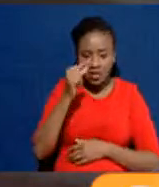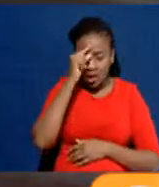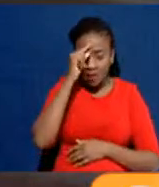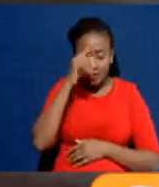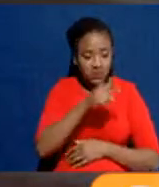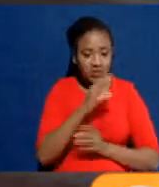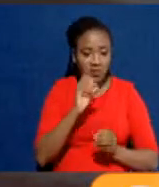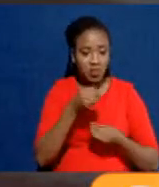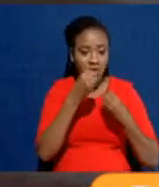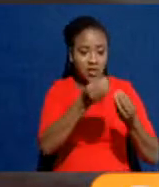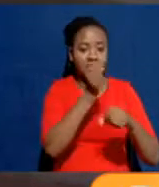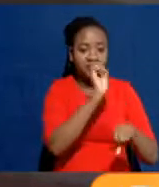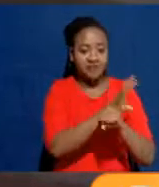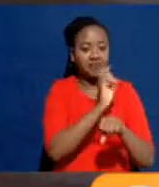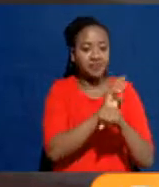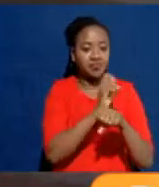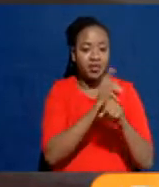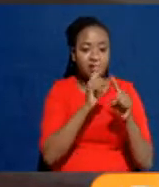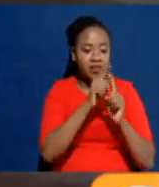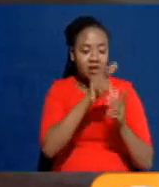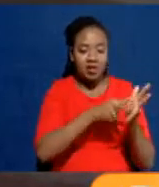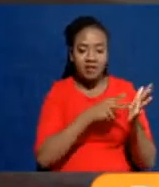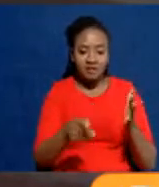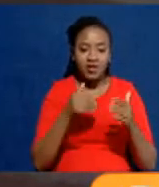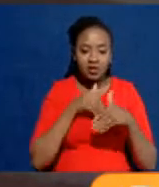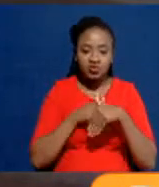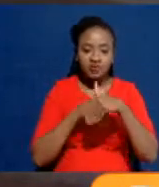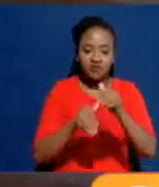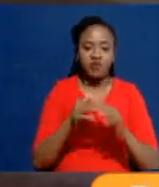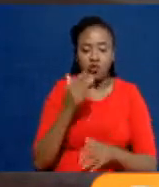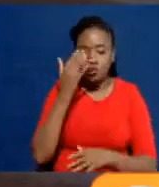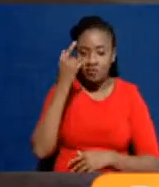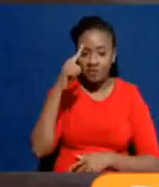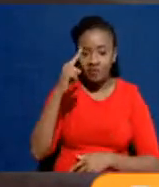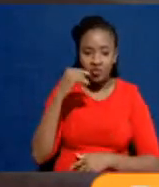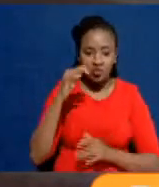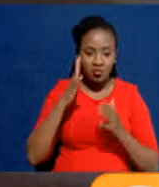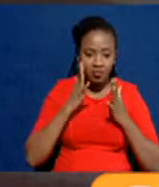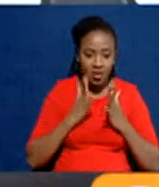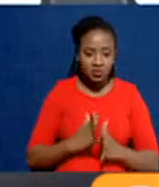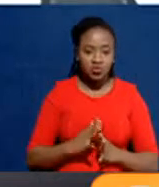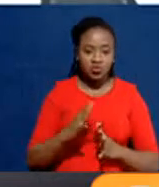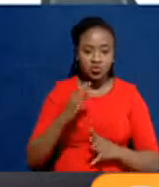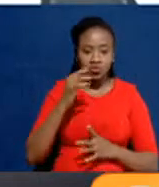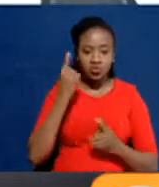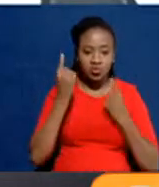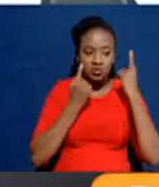advice but refusing to heed the advice for political considerations.